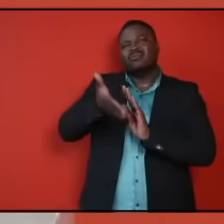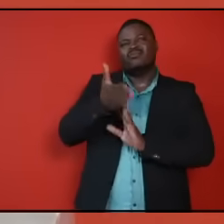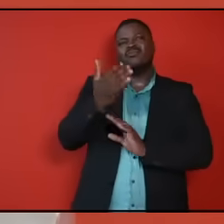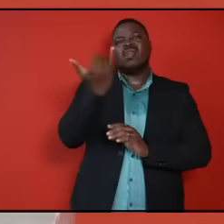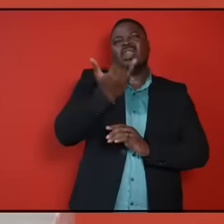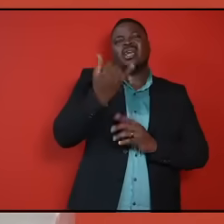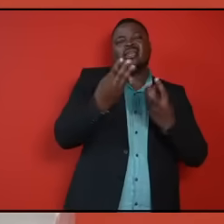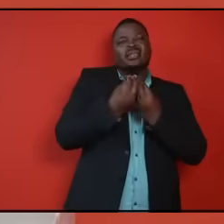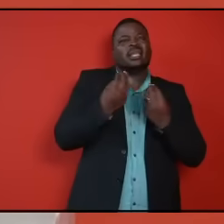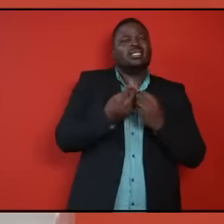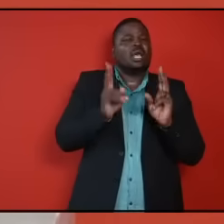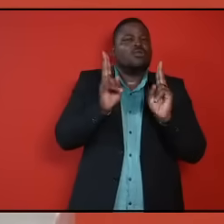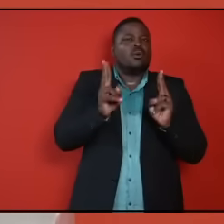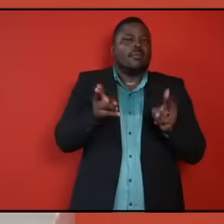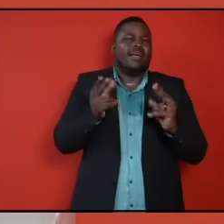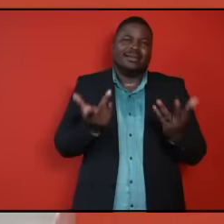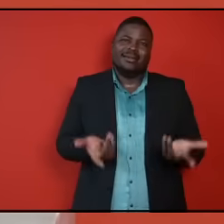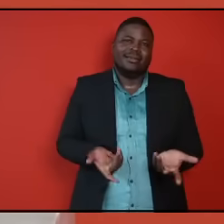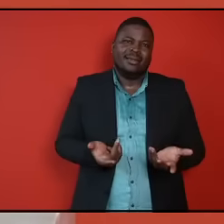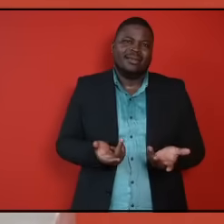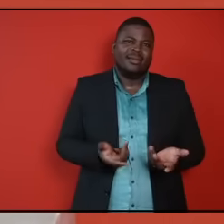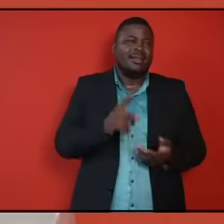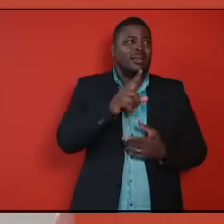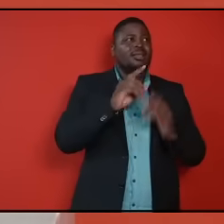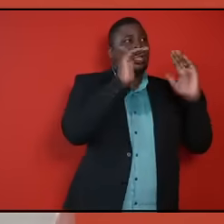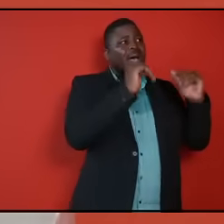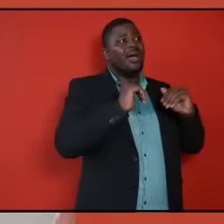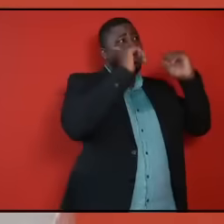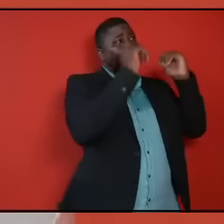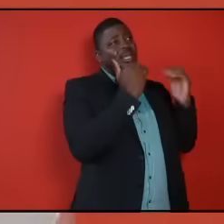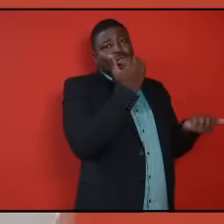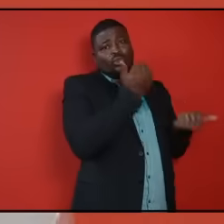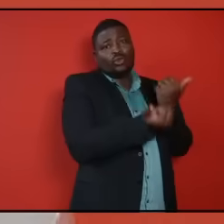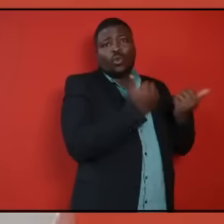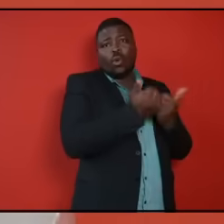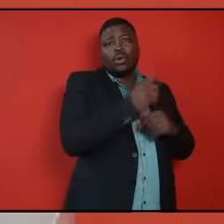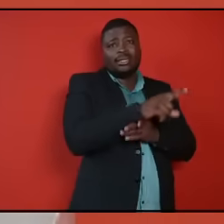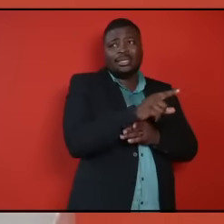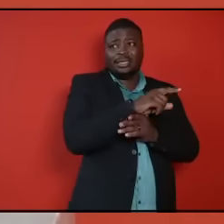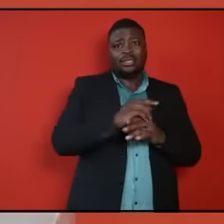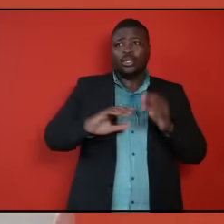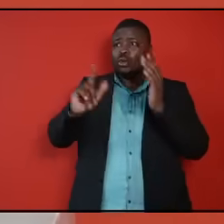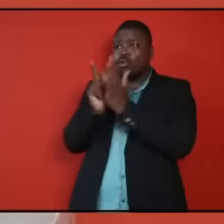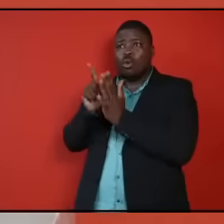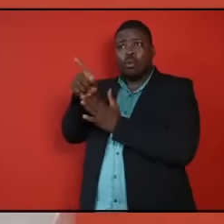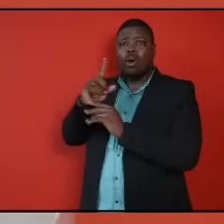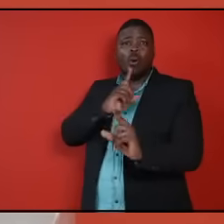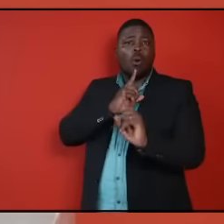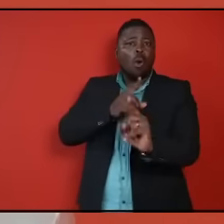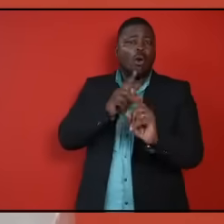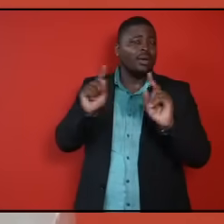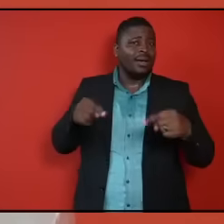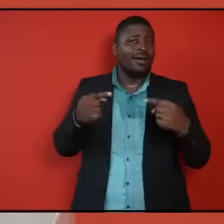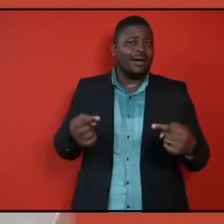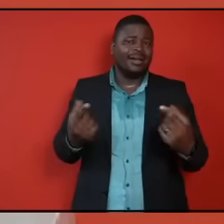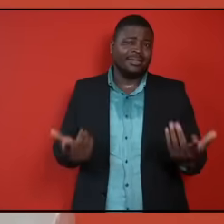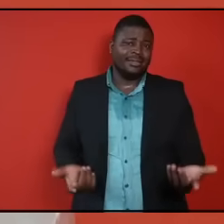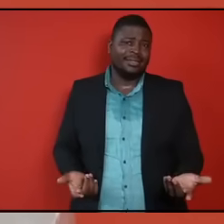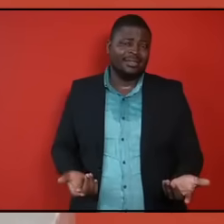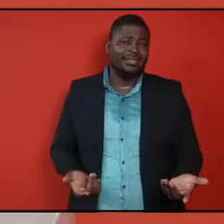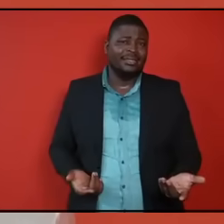highest court is unable to pronounce on the law, it takes them a year to pronounce on the law.